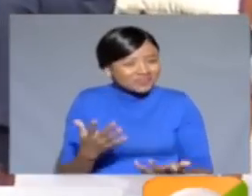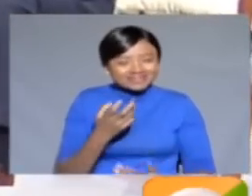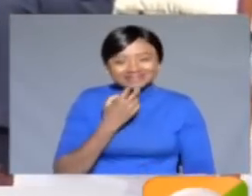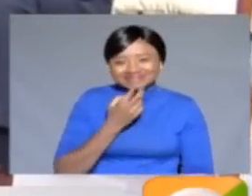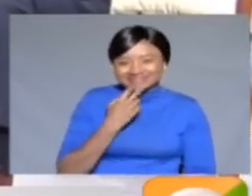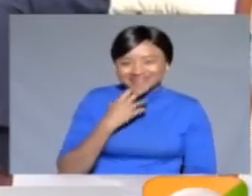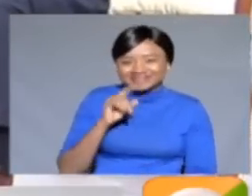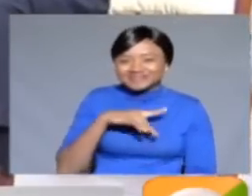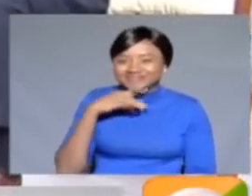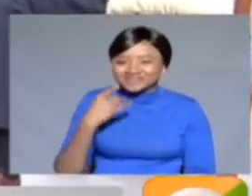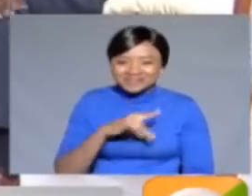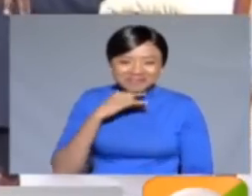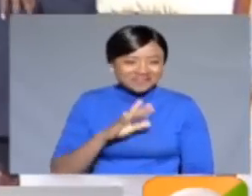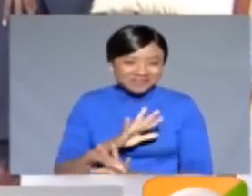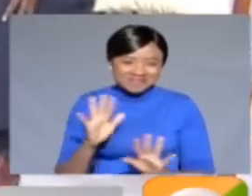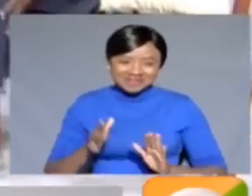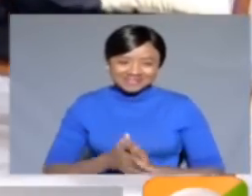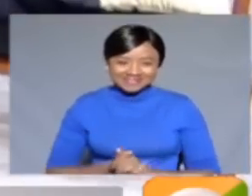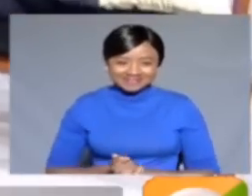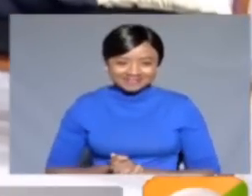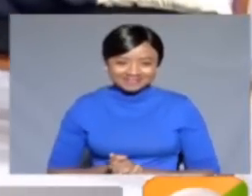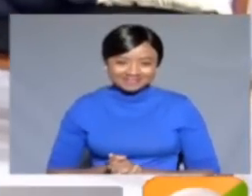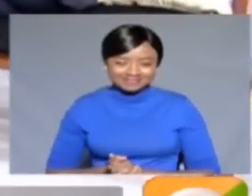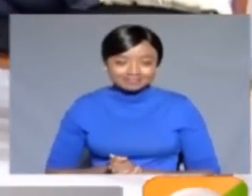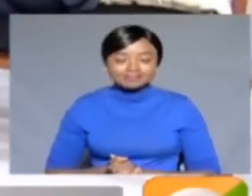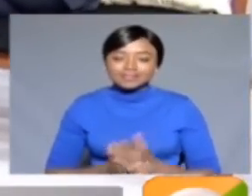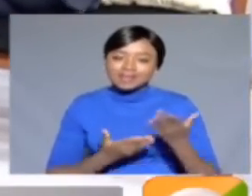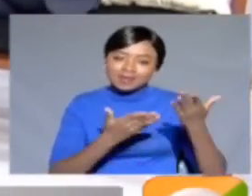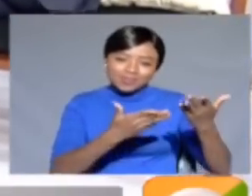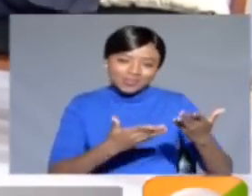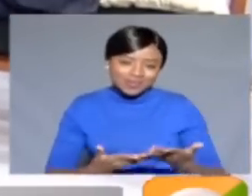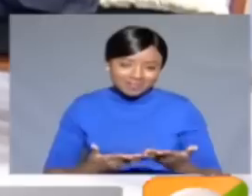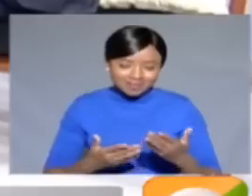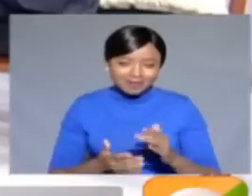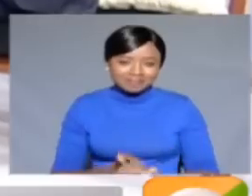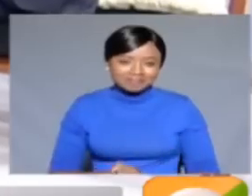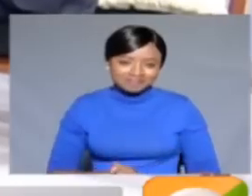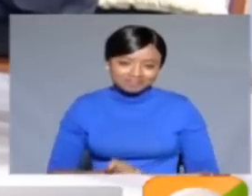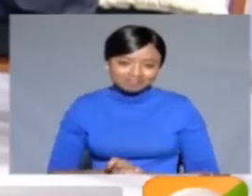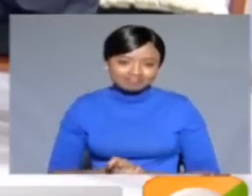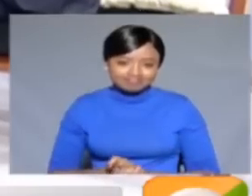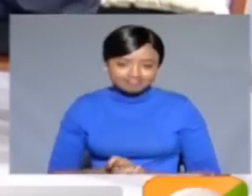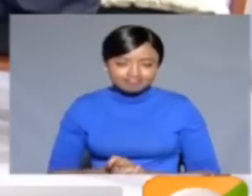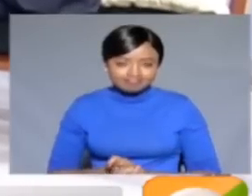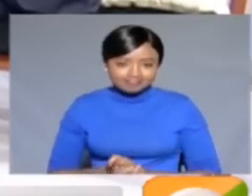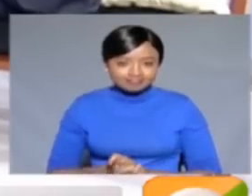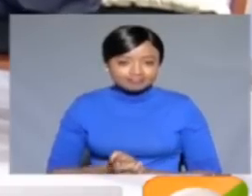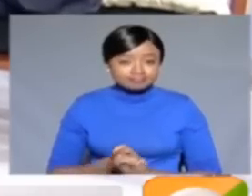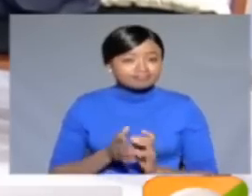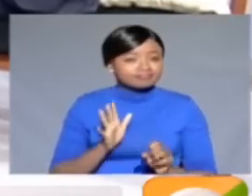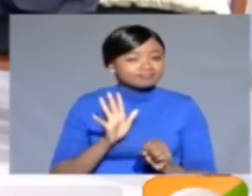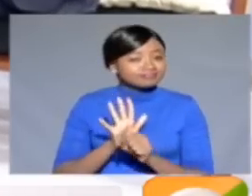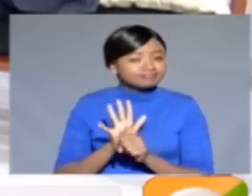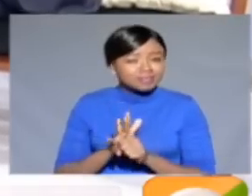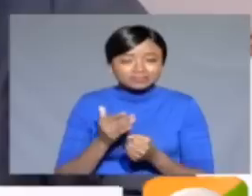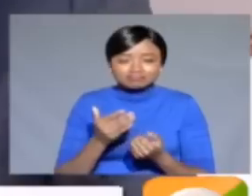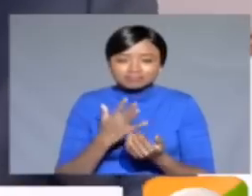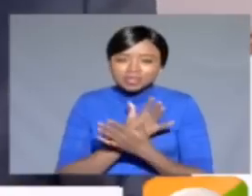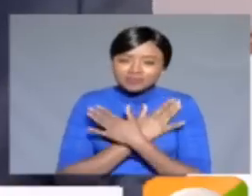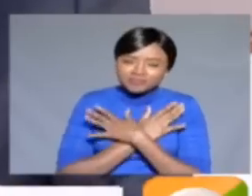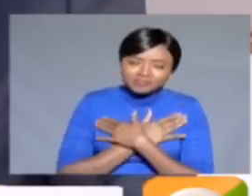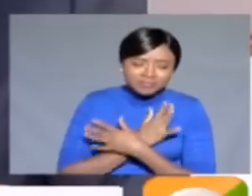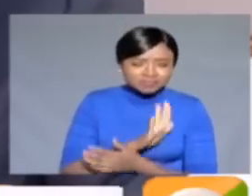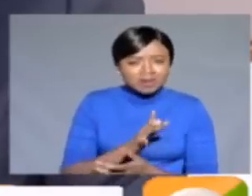that cool, though? Is that cool? Back. Welcome back, man. I mean, we were many of us, your friends,